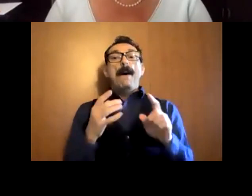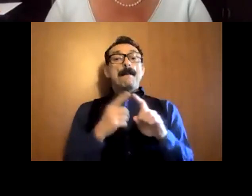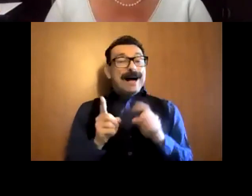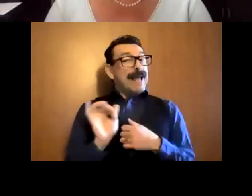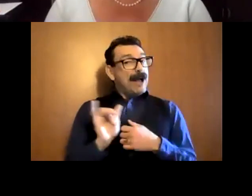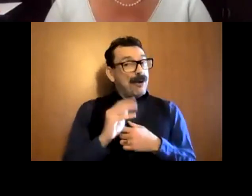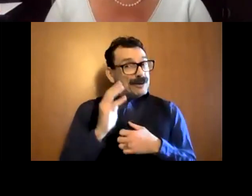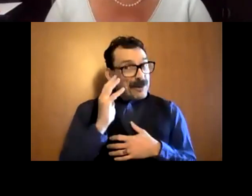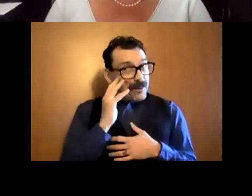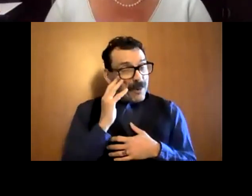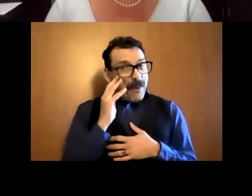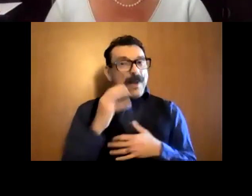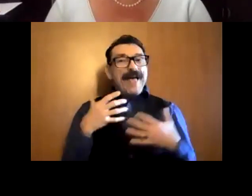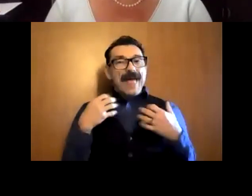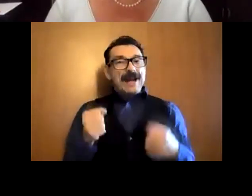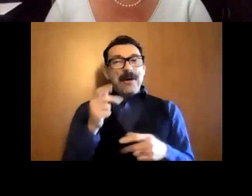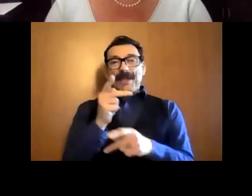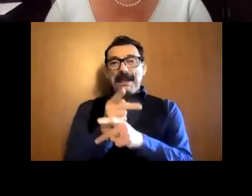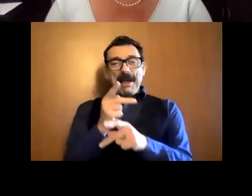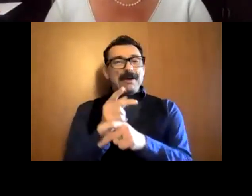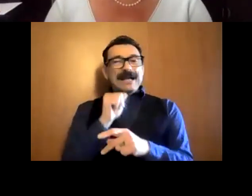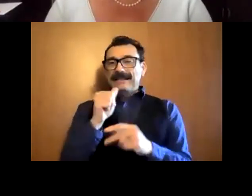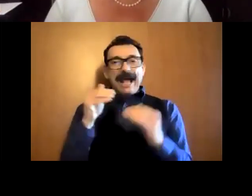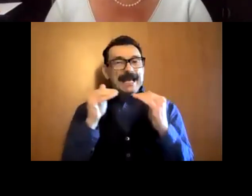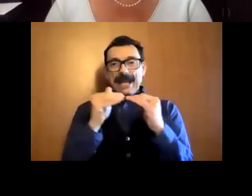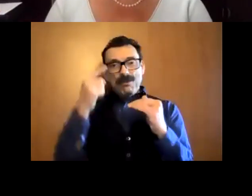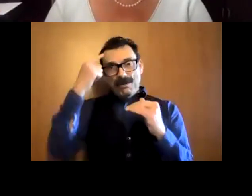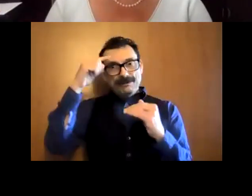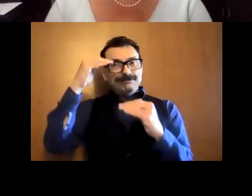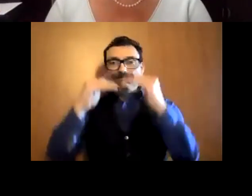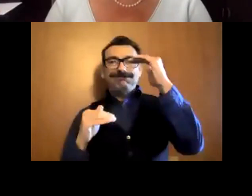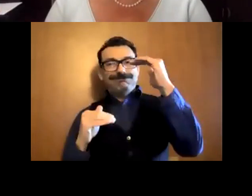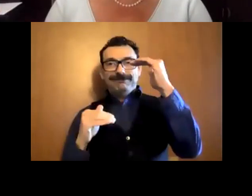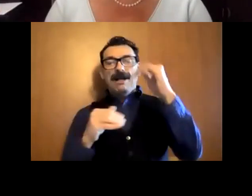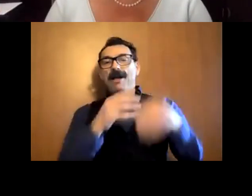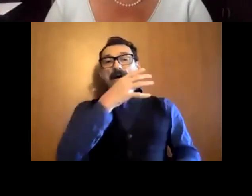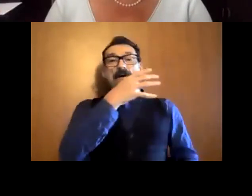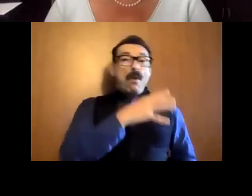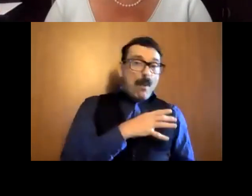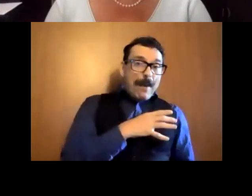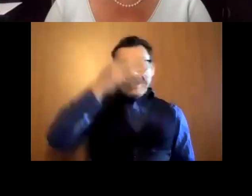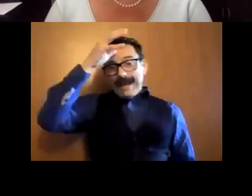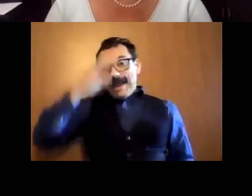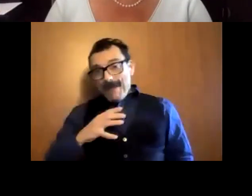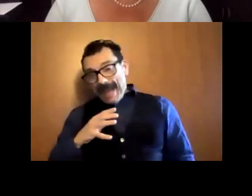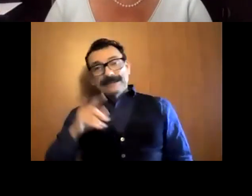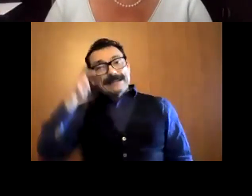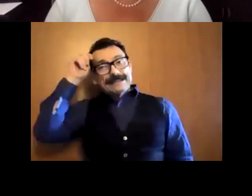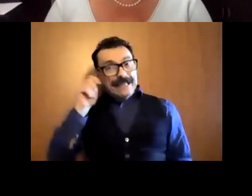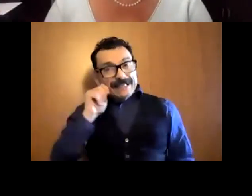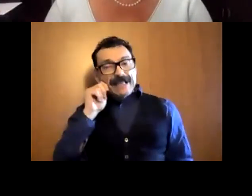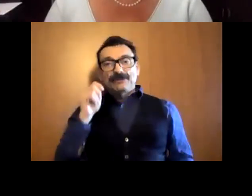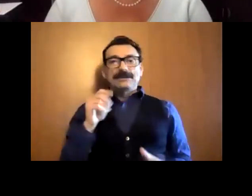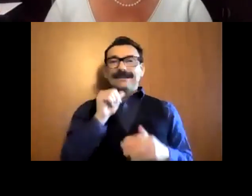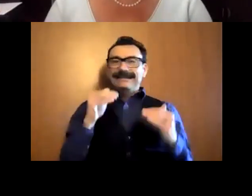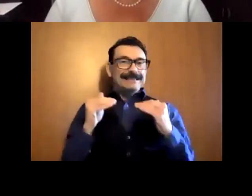that put our communities of women, men, adolescents at increased risk for getting sick, and then